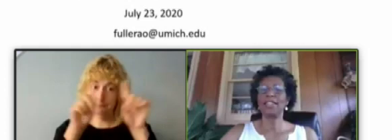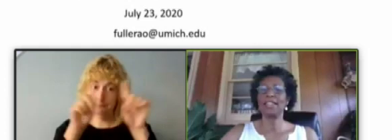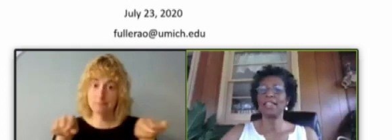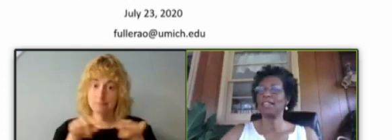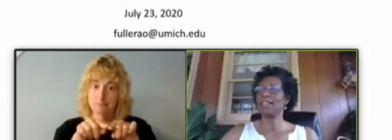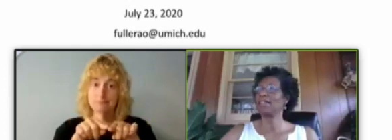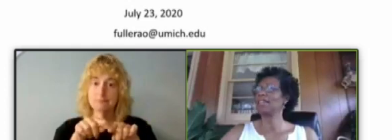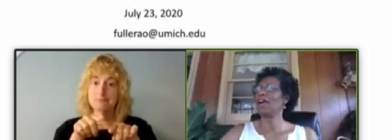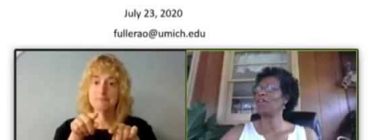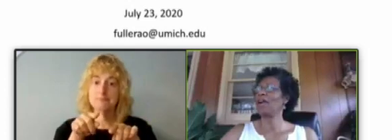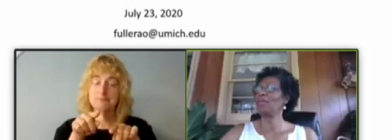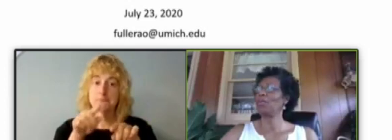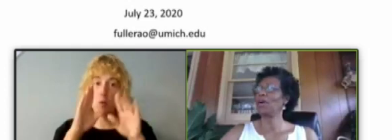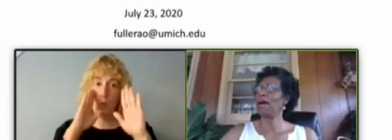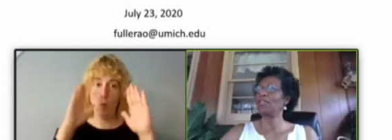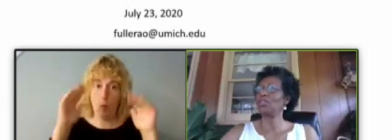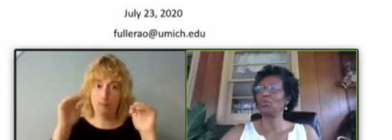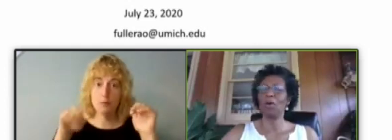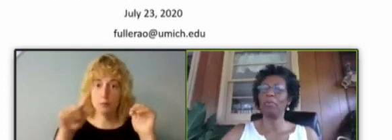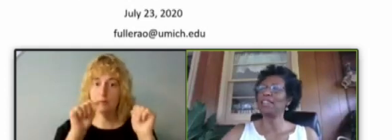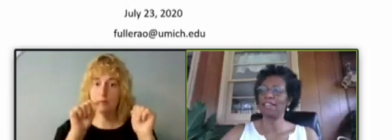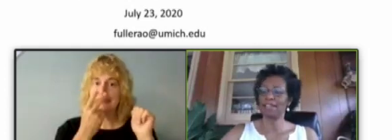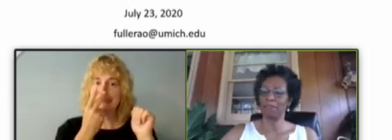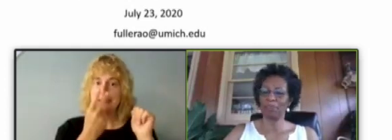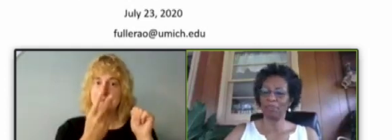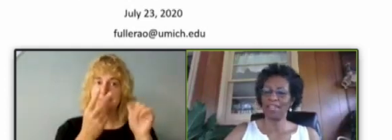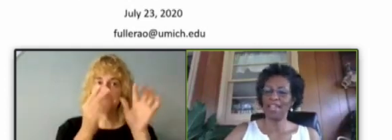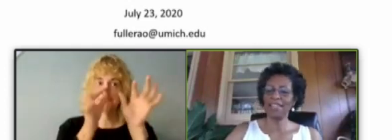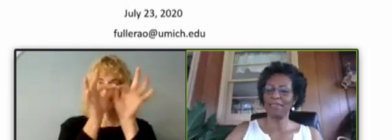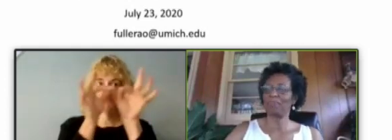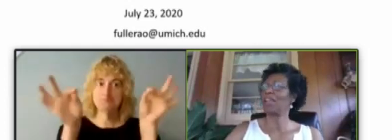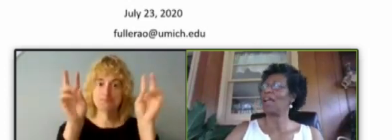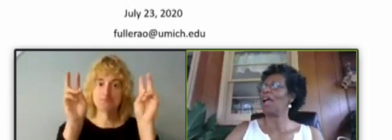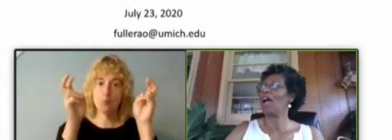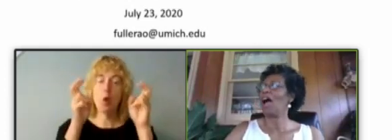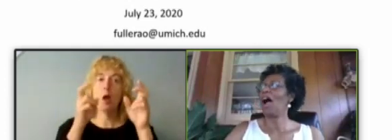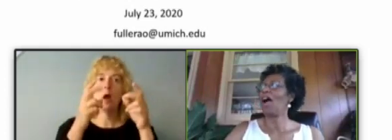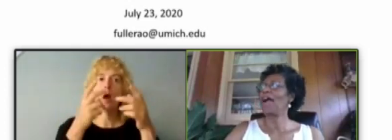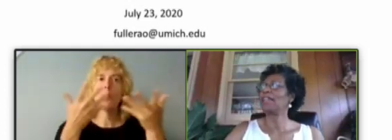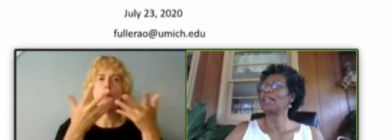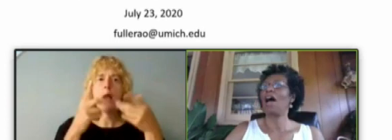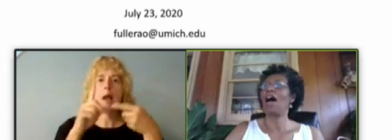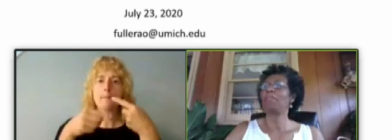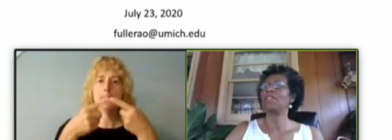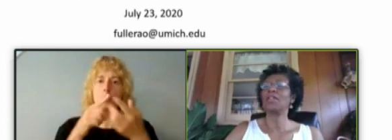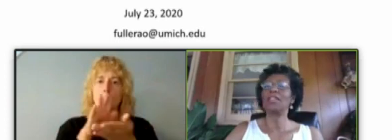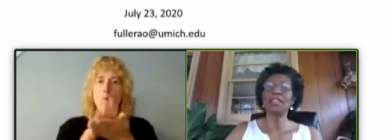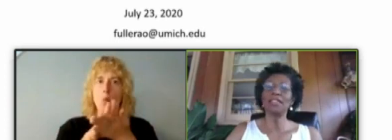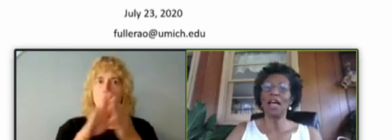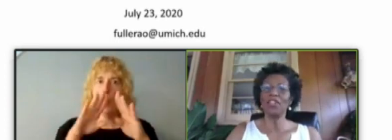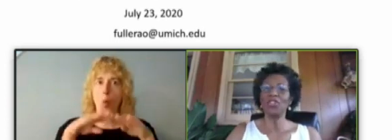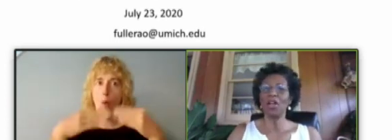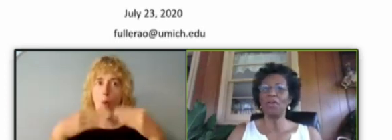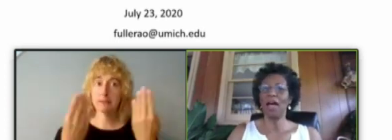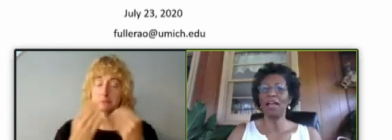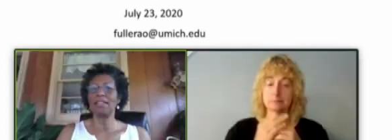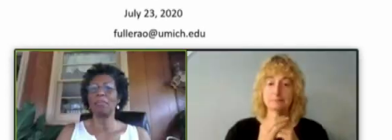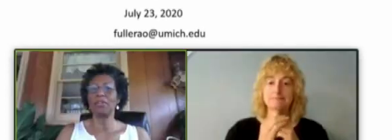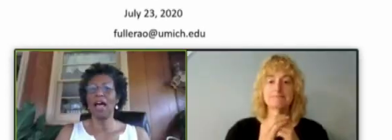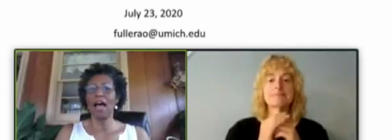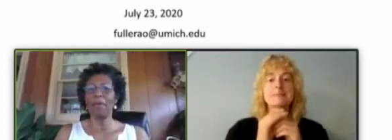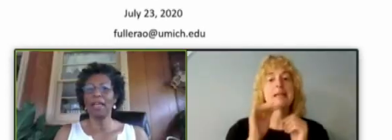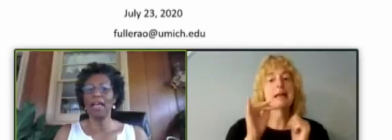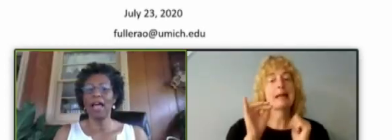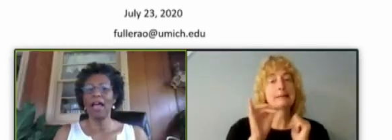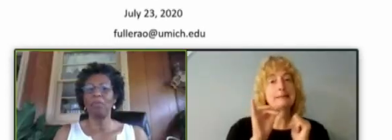Hopefully you can see this. Is that correct? What about school openings? Yes. Yes? Yes. All right. So this is, as you know, not a